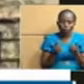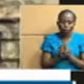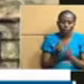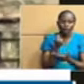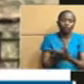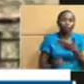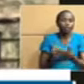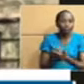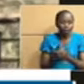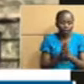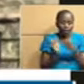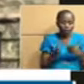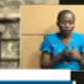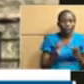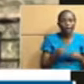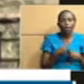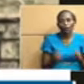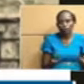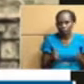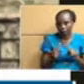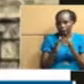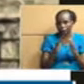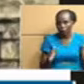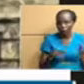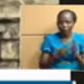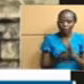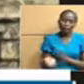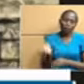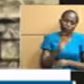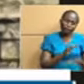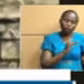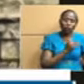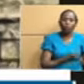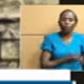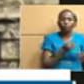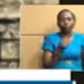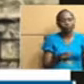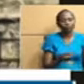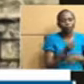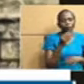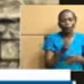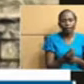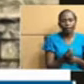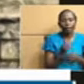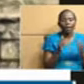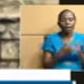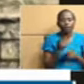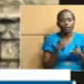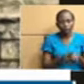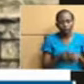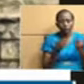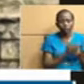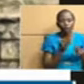lockdown, and therefore were turning onto the women to bring in the money, but at the same time take care of the home. So we are finding